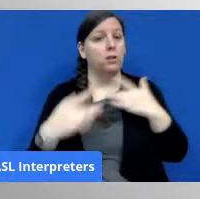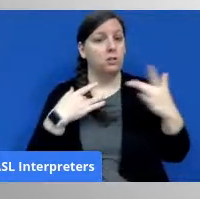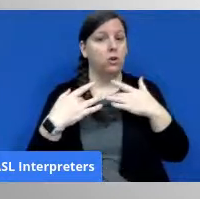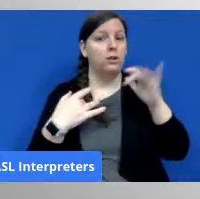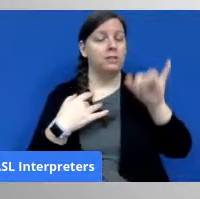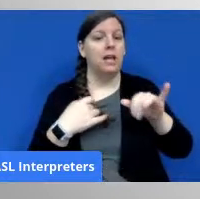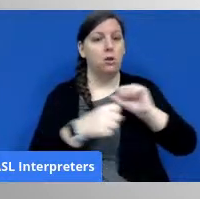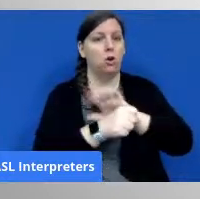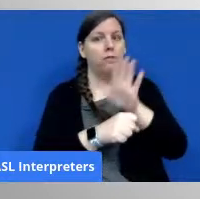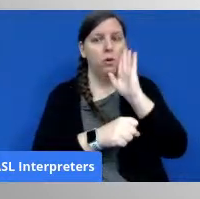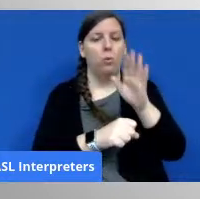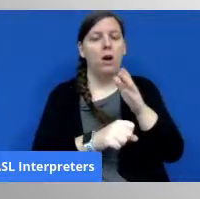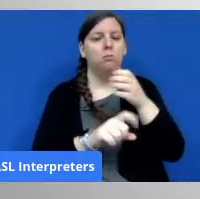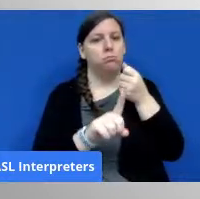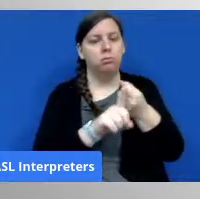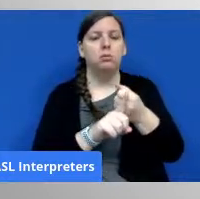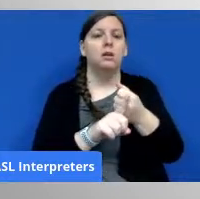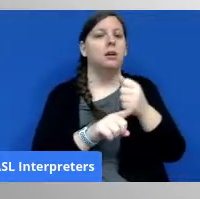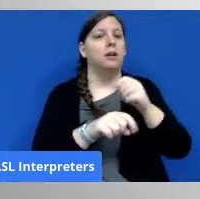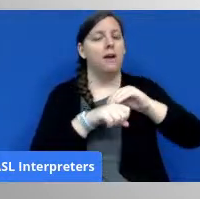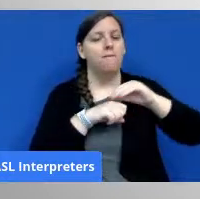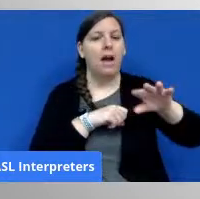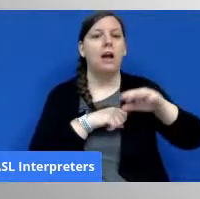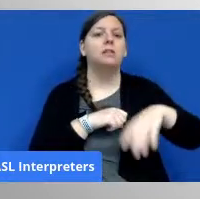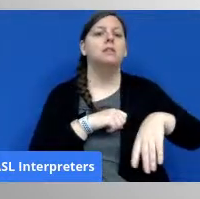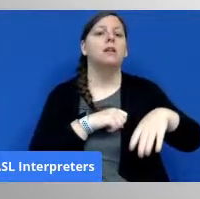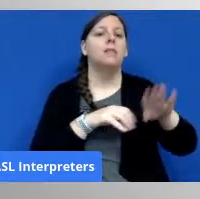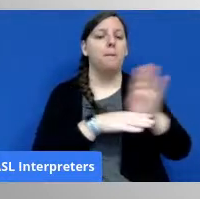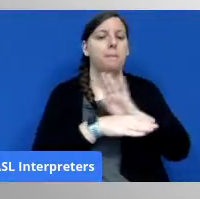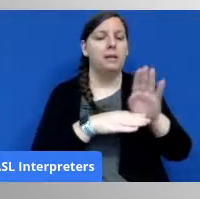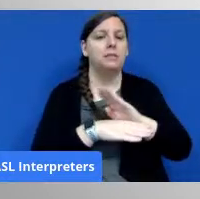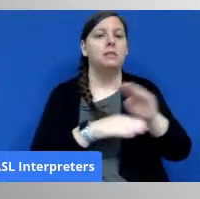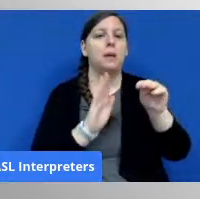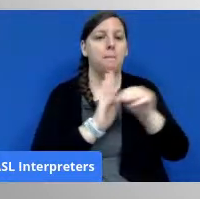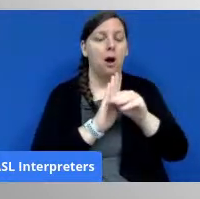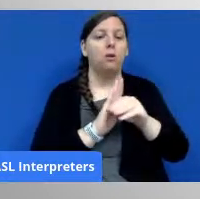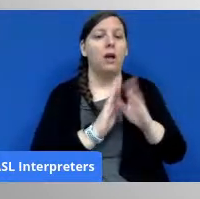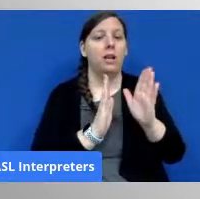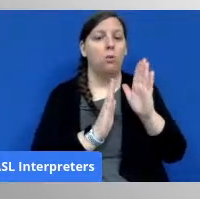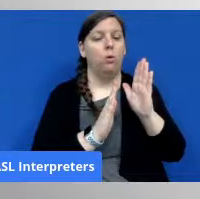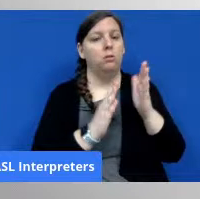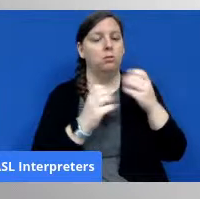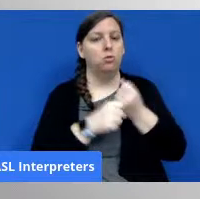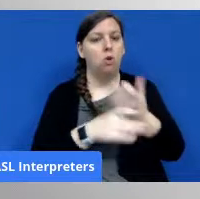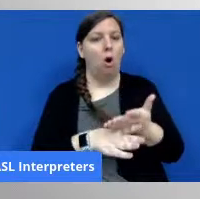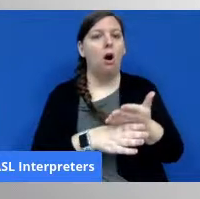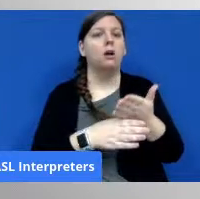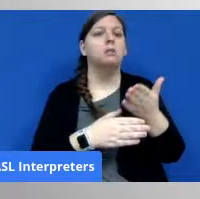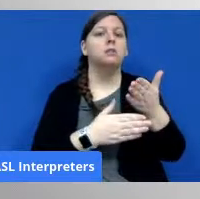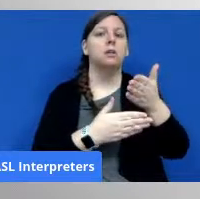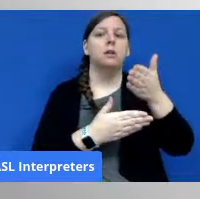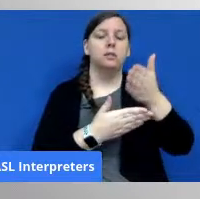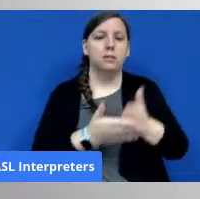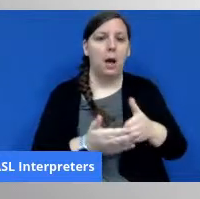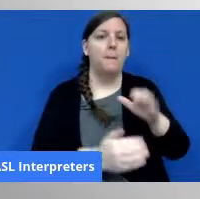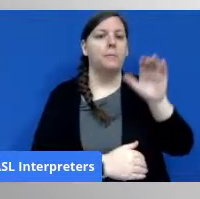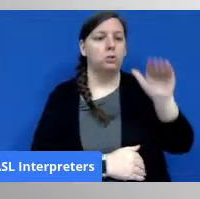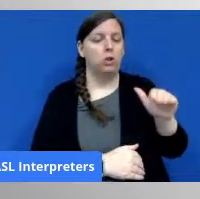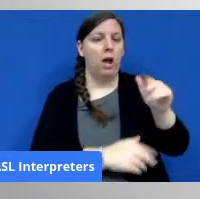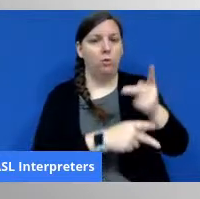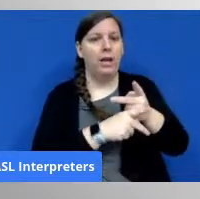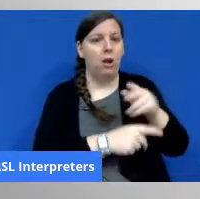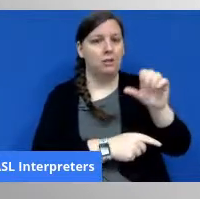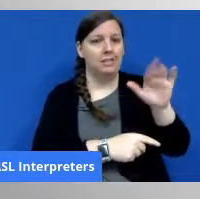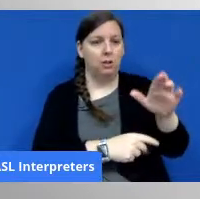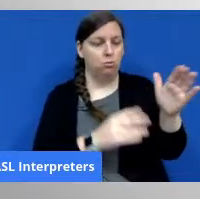such that we would have lots of childcare centers closing in Athens-Clarke County. I'm not saying it hasn't happened, but it hasn't happened to the extent